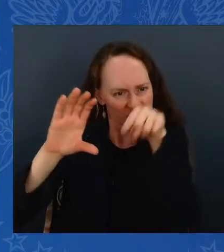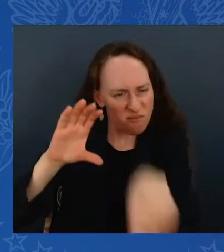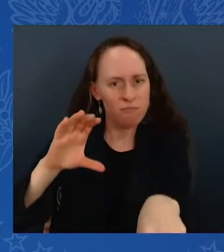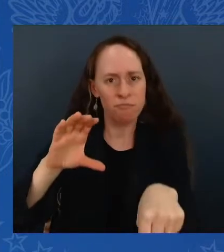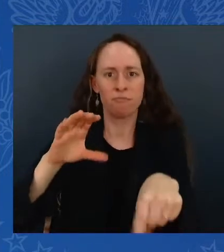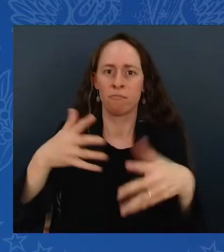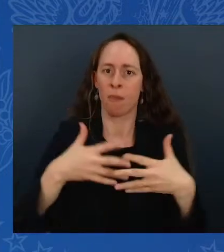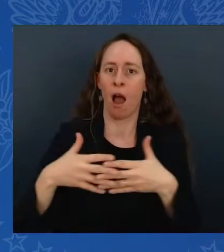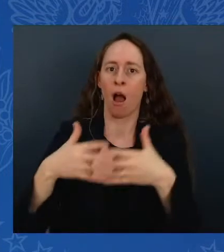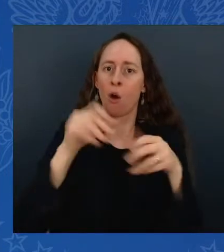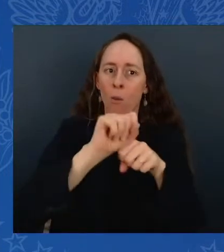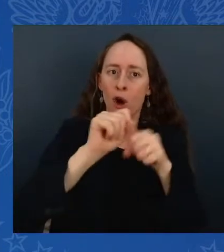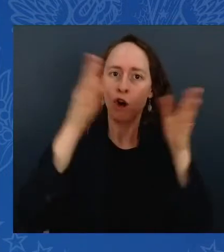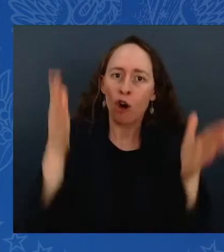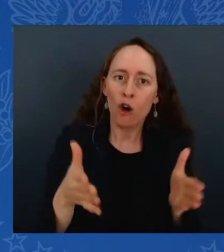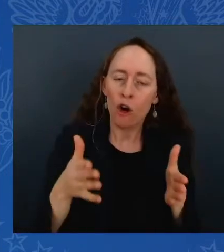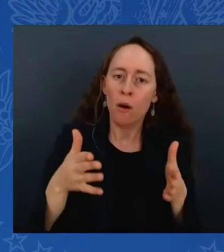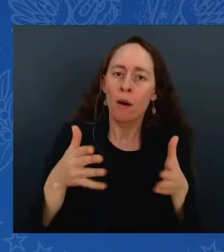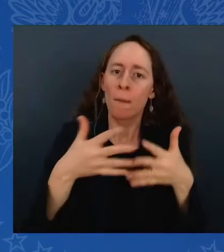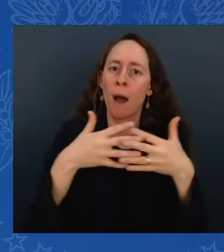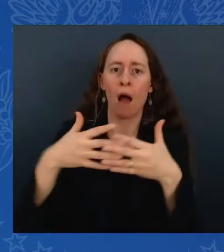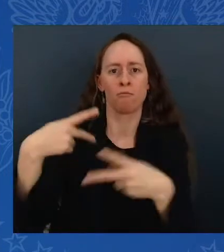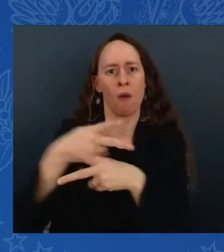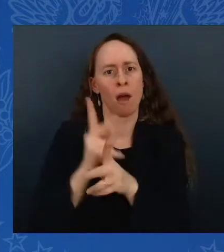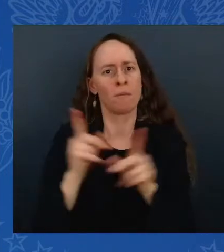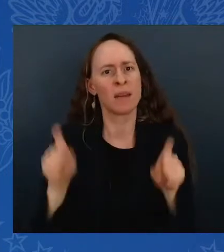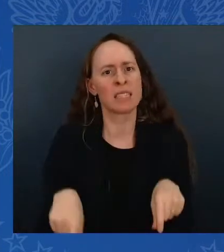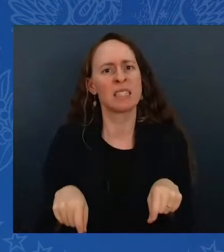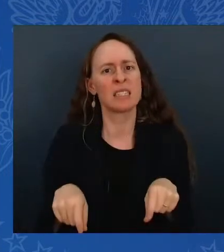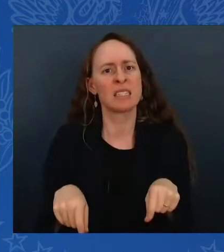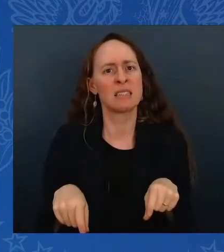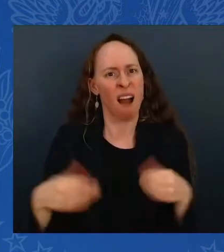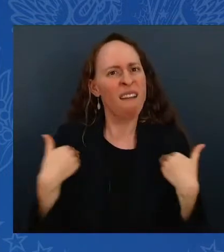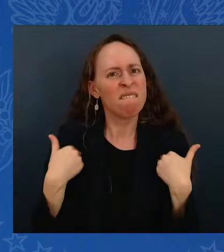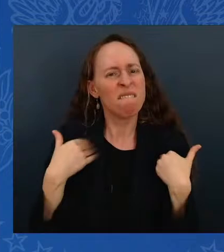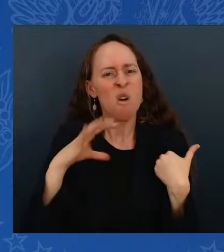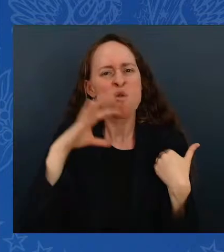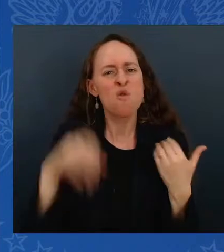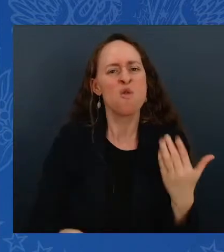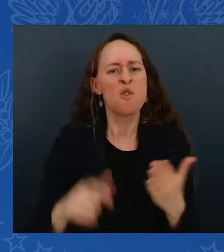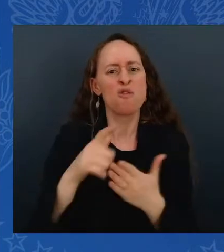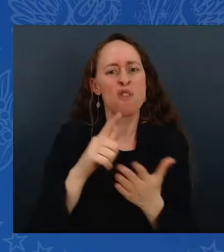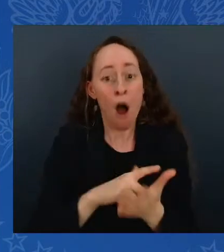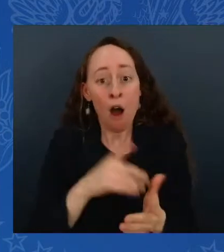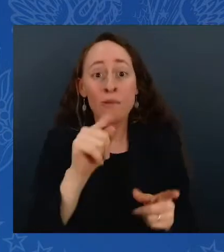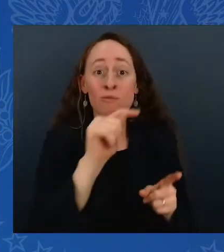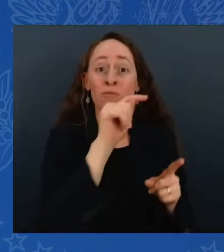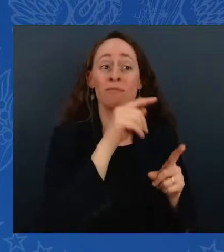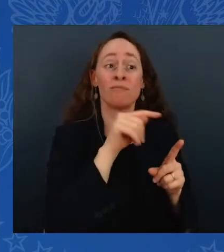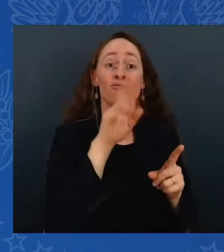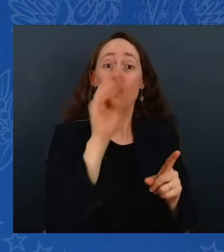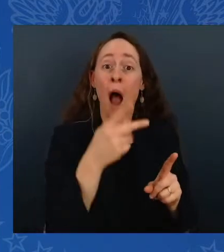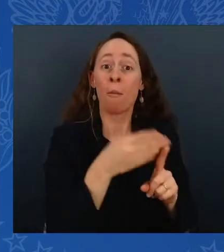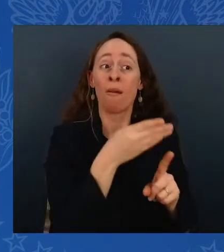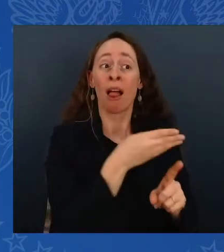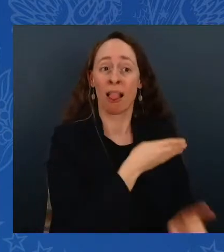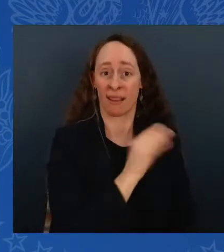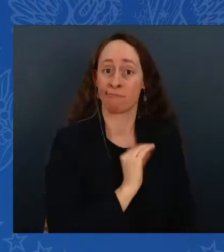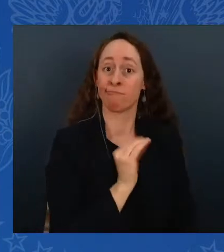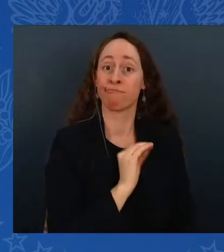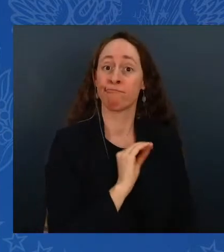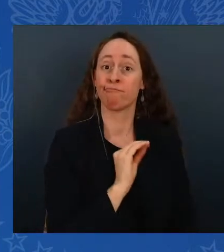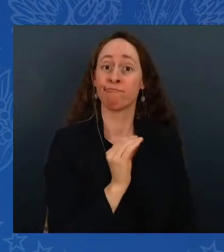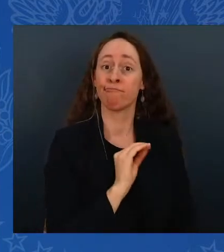Past administrations, including my predecessor, failed to buy American. Not anymore. Kamala and I are making sure the federal